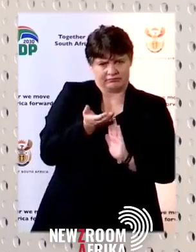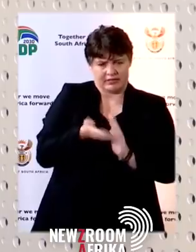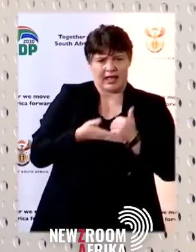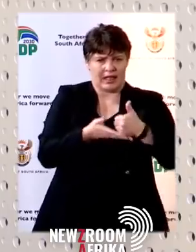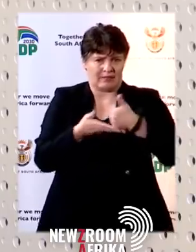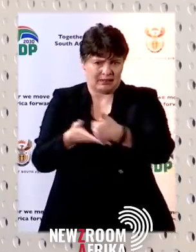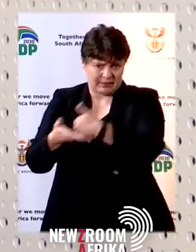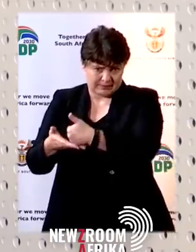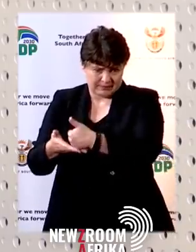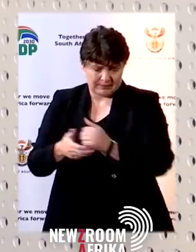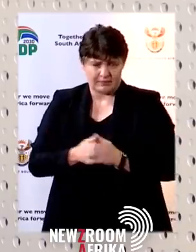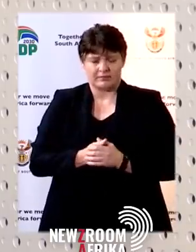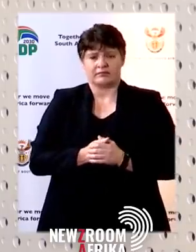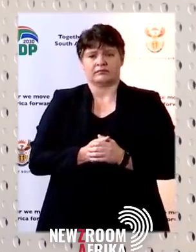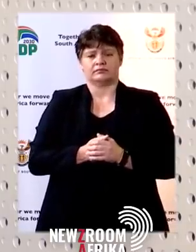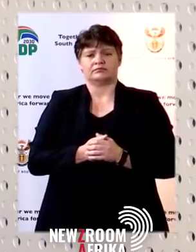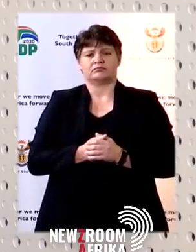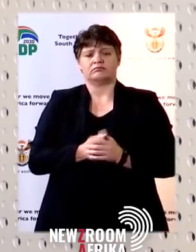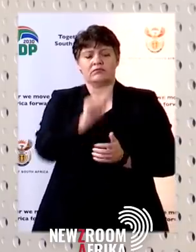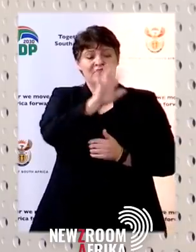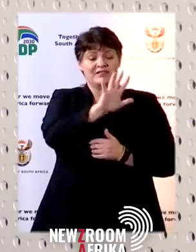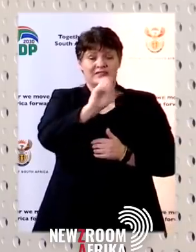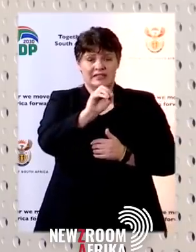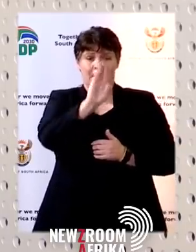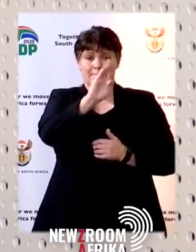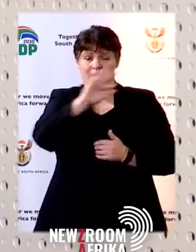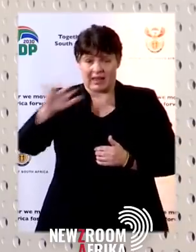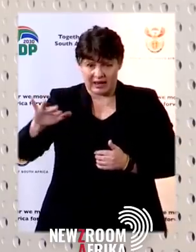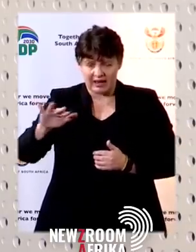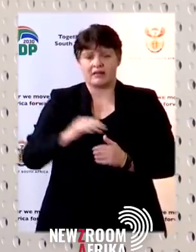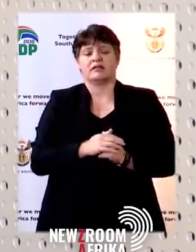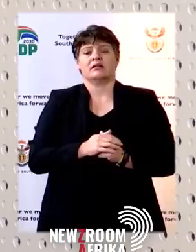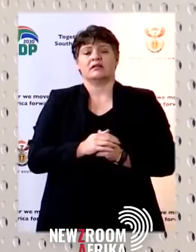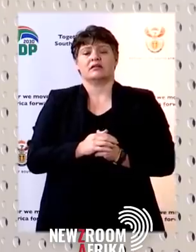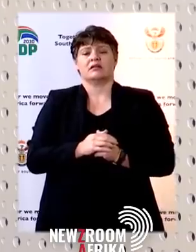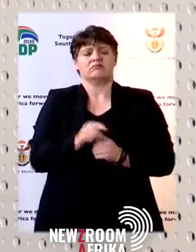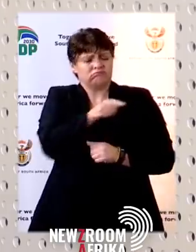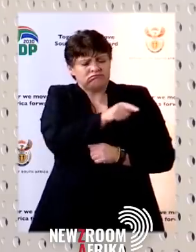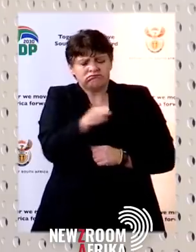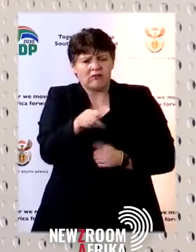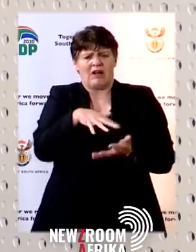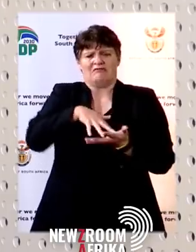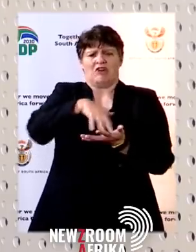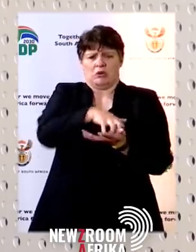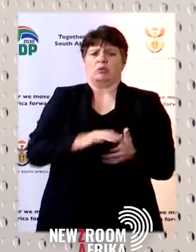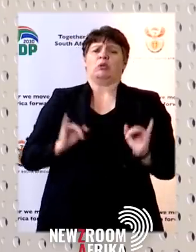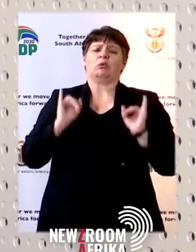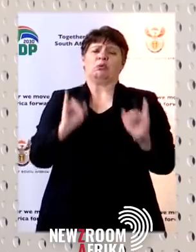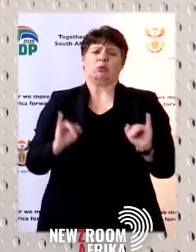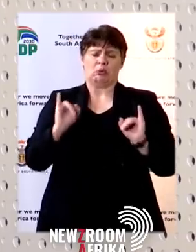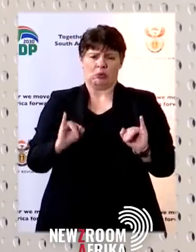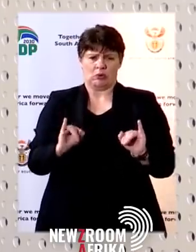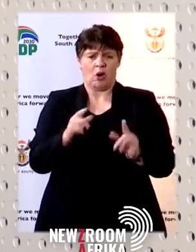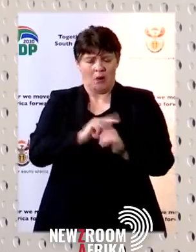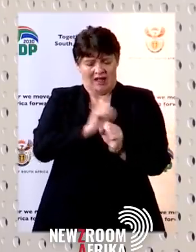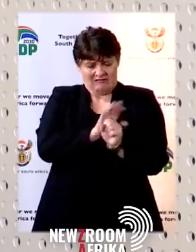interventions. We are directing 50 billion rand towards relieving the plight of those who are most desperately